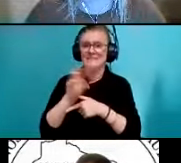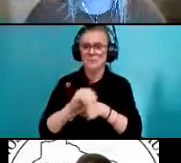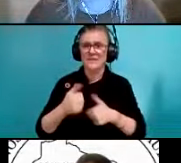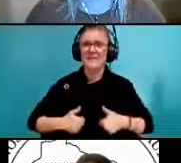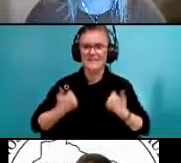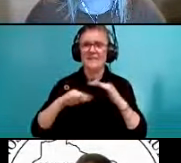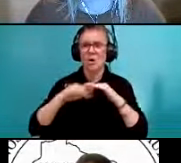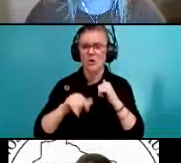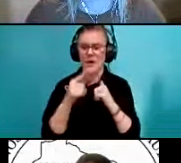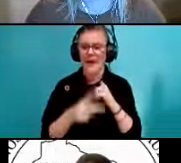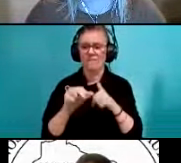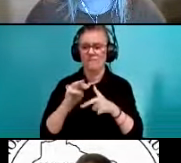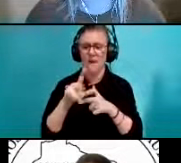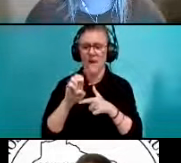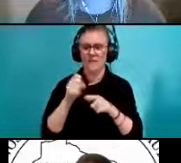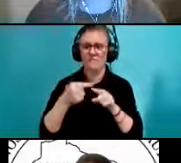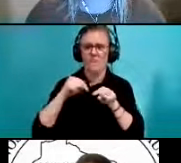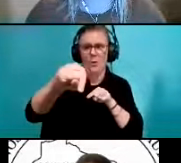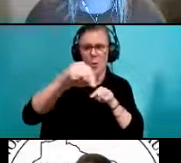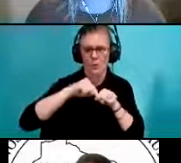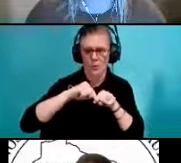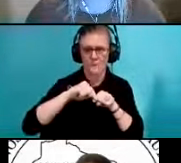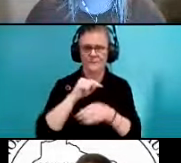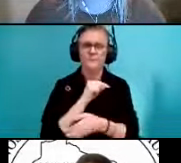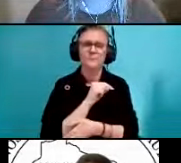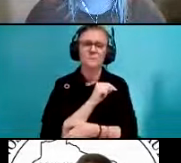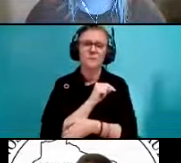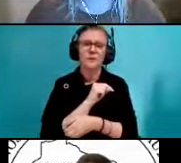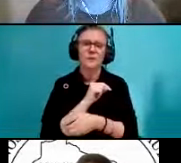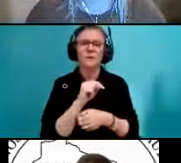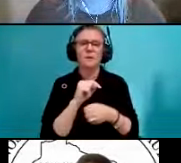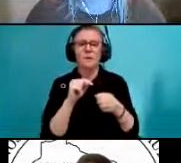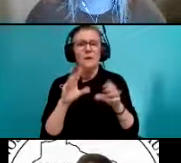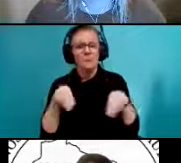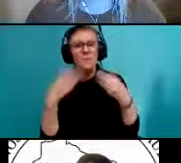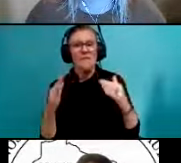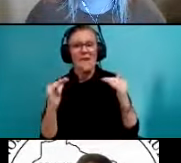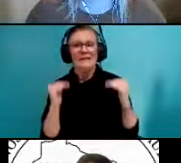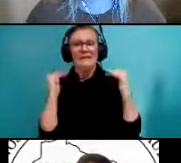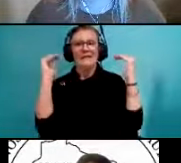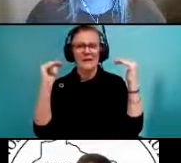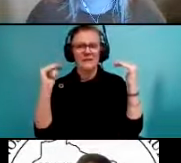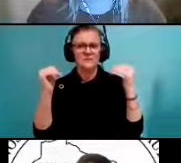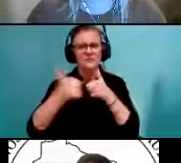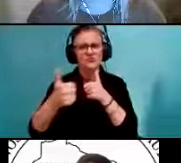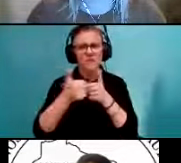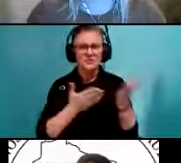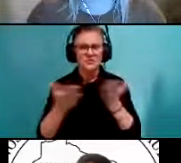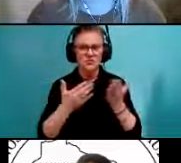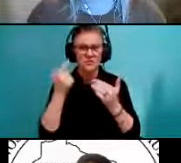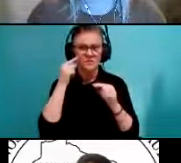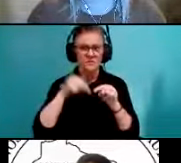of the corridor as well. So, so providing, you know, enhanced transit service to these